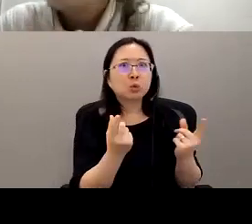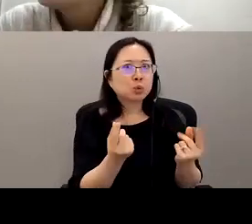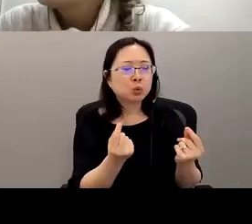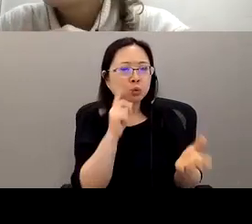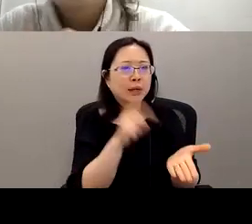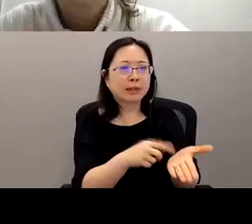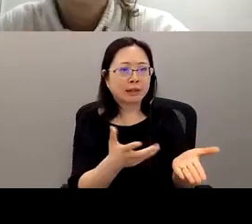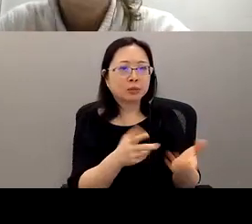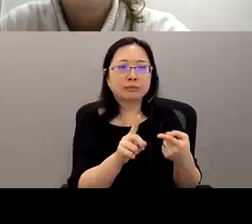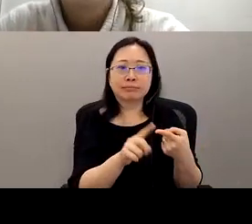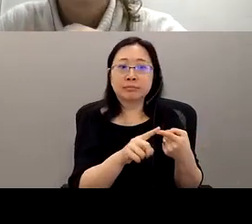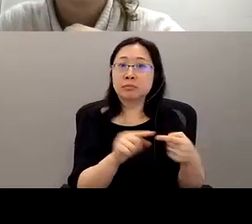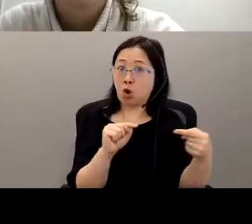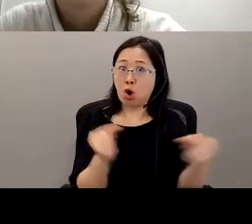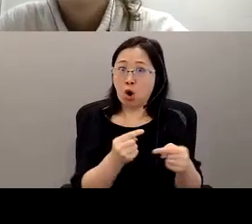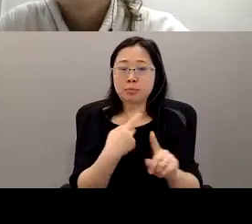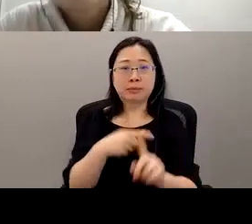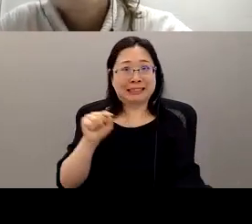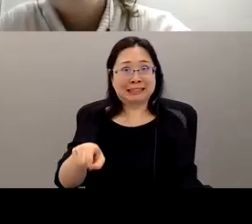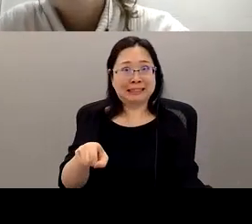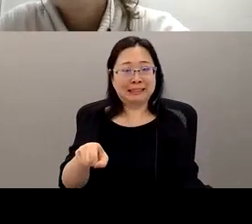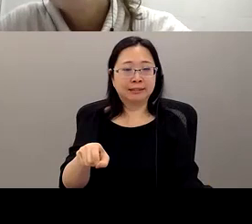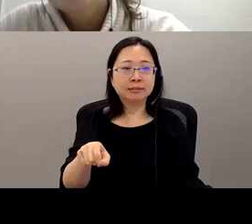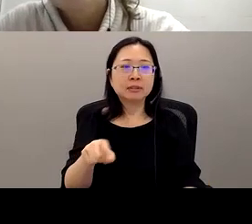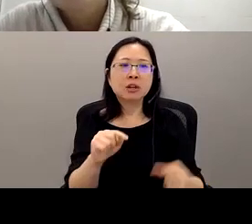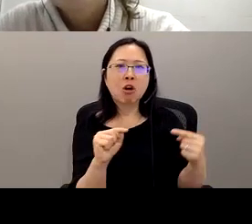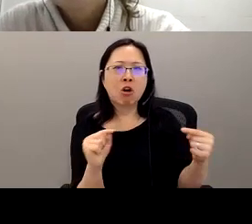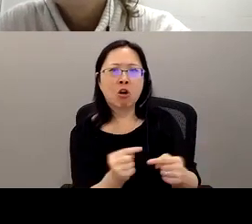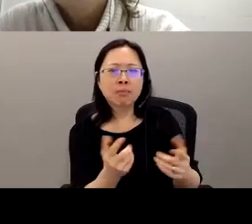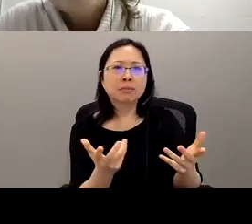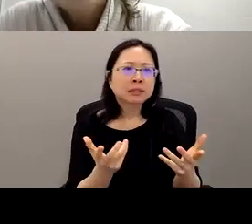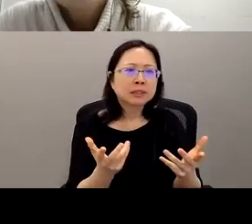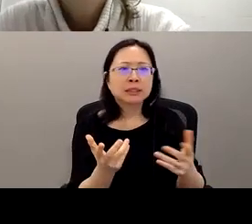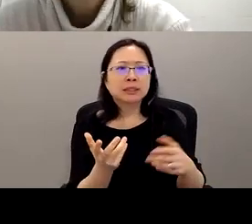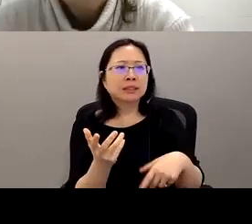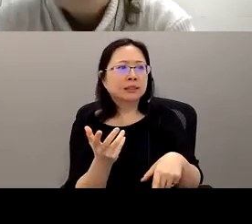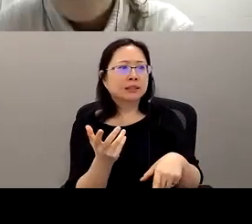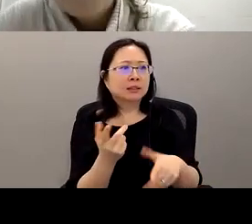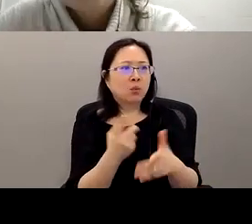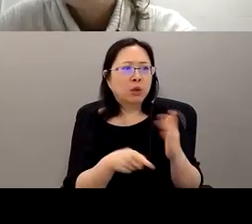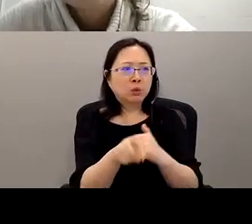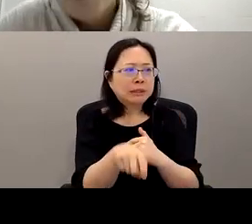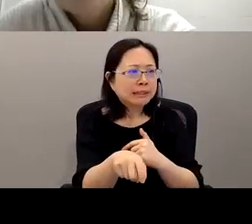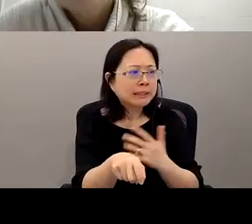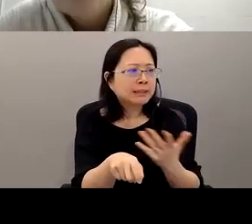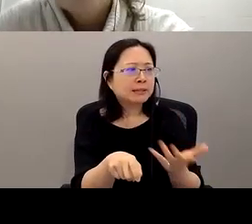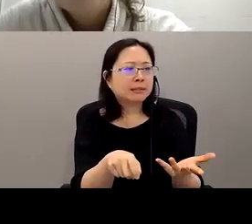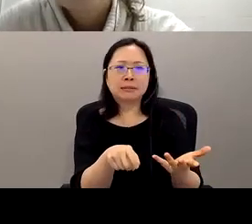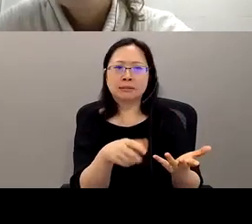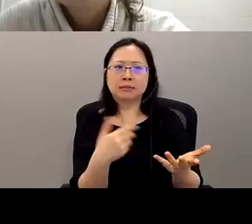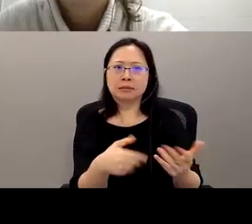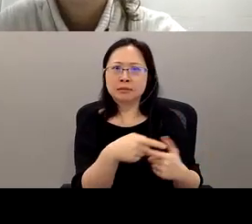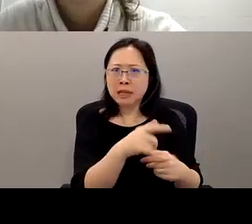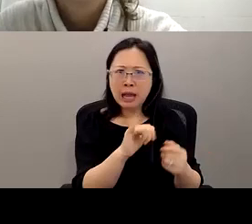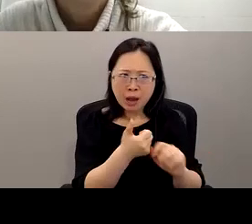talk to people about harms and needs. So we're really asking people, you know, what do you need from this situation? How are you impacted